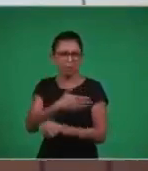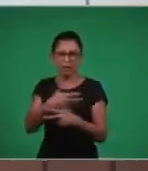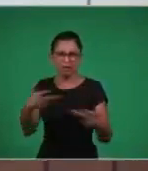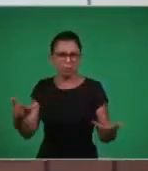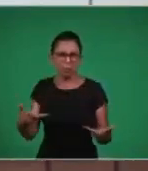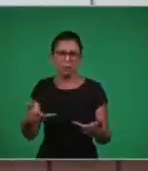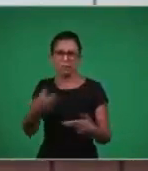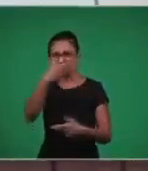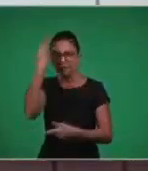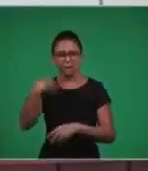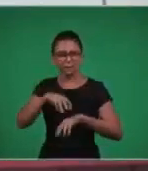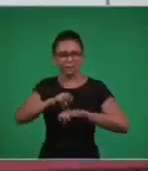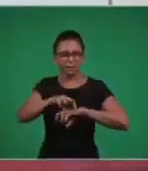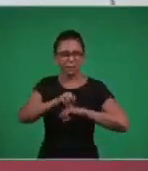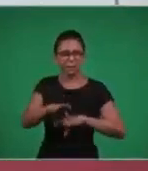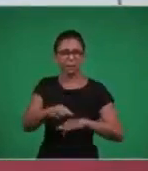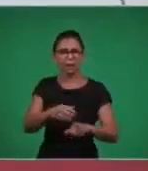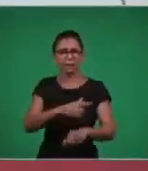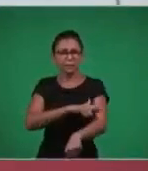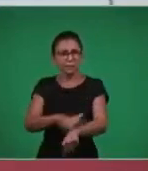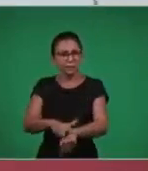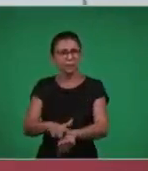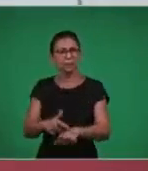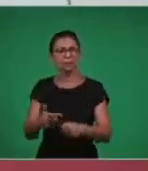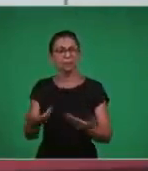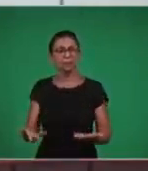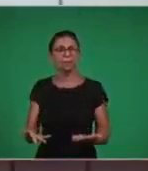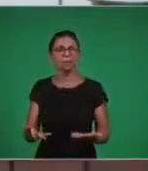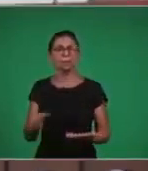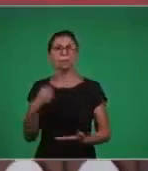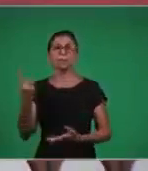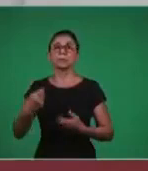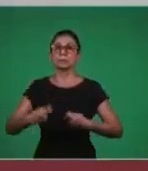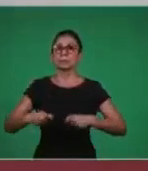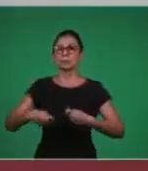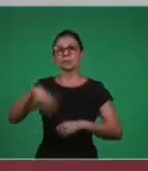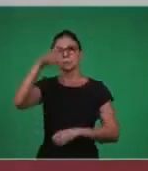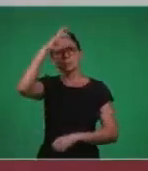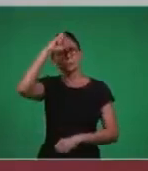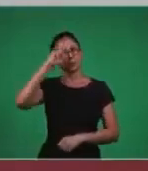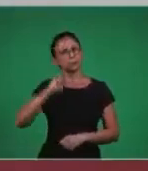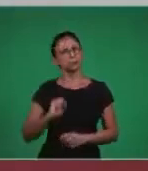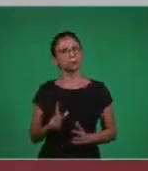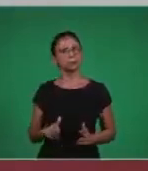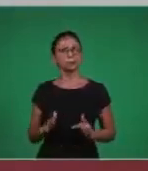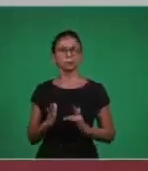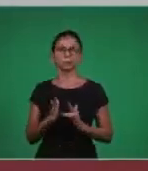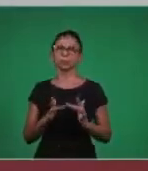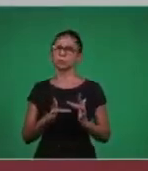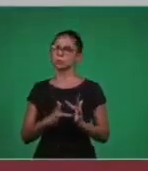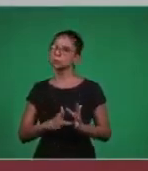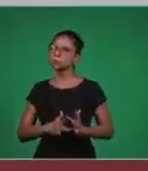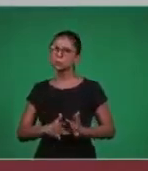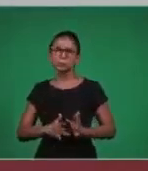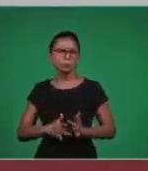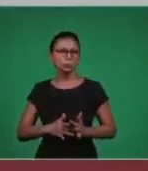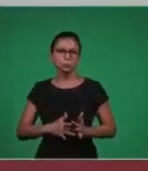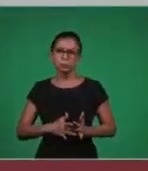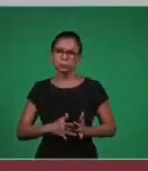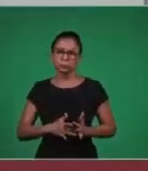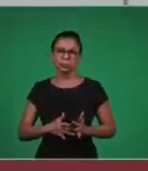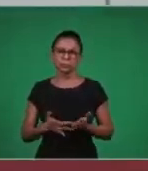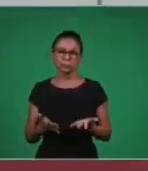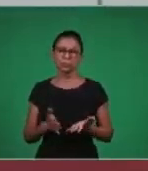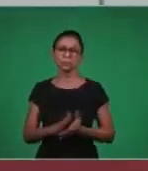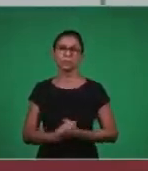our obligations, we don't see them. We need to learn in the example of Jesus, this example that he